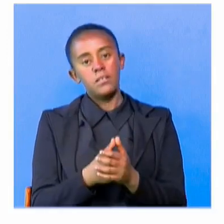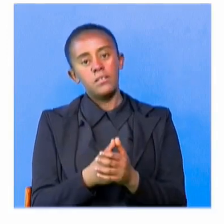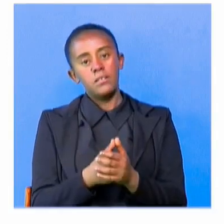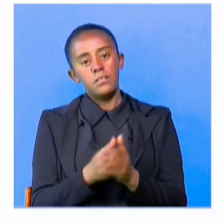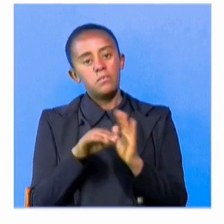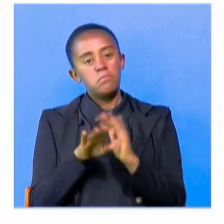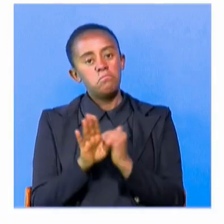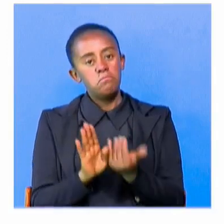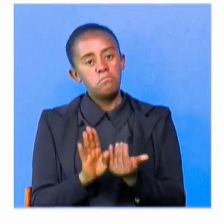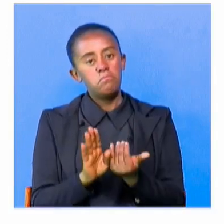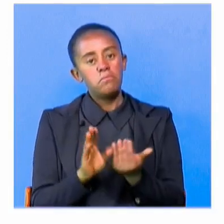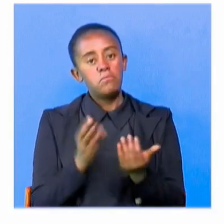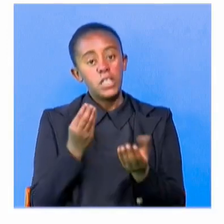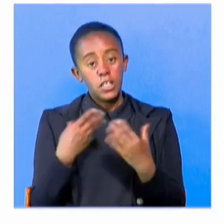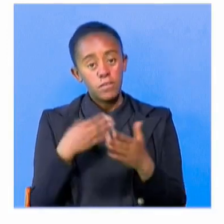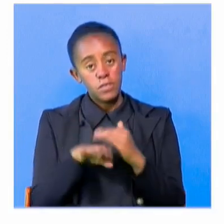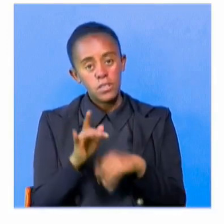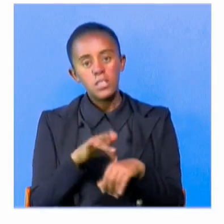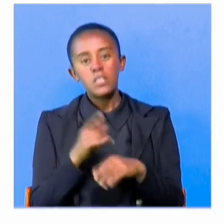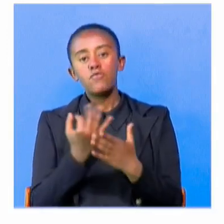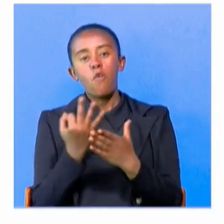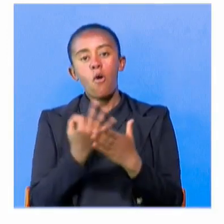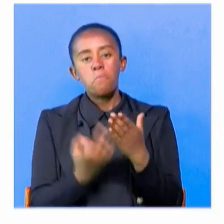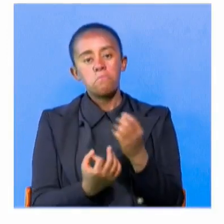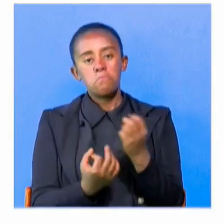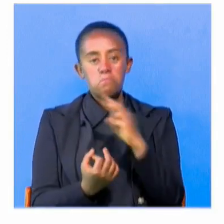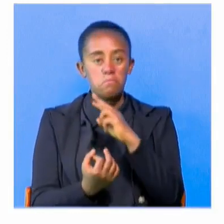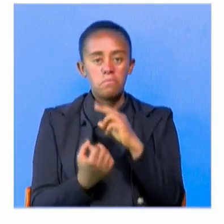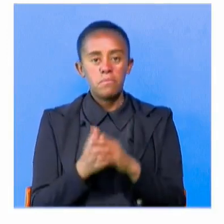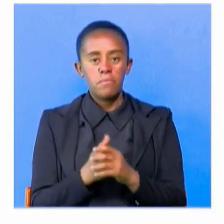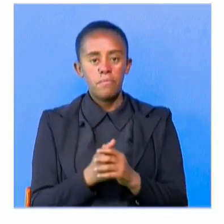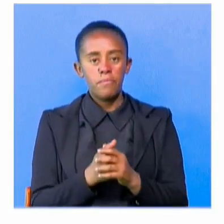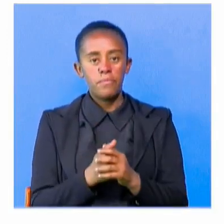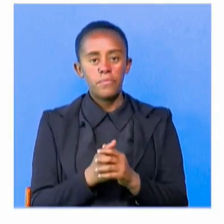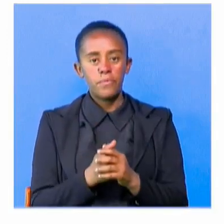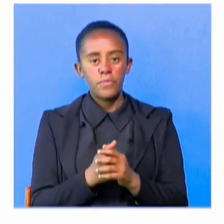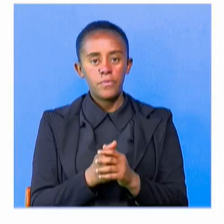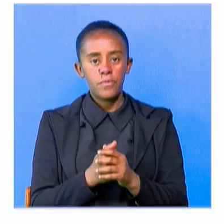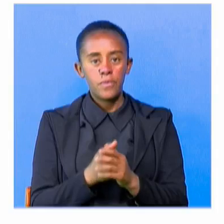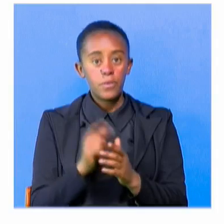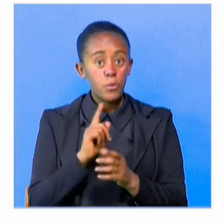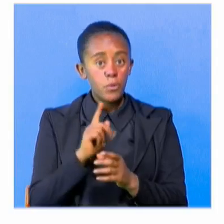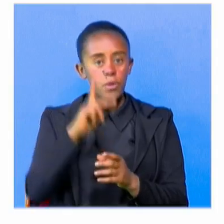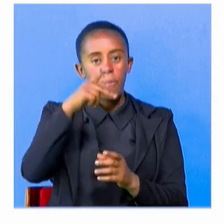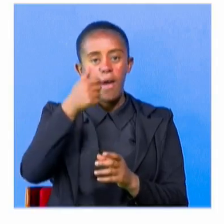in this form. Which form? In the passive form.